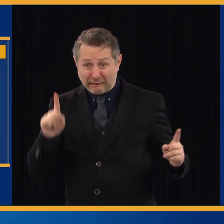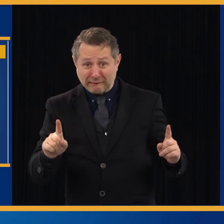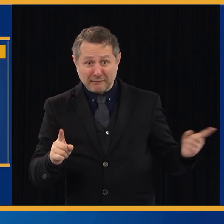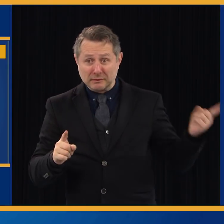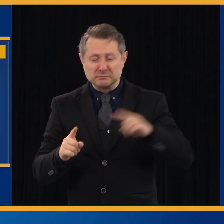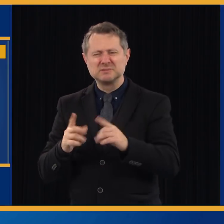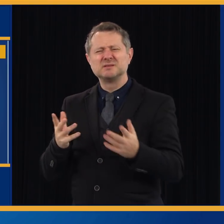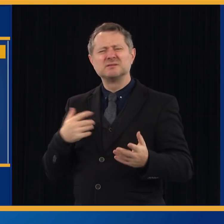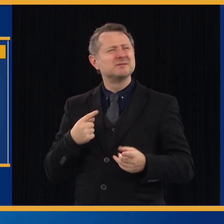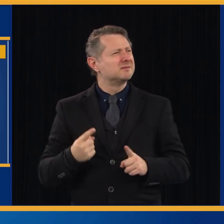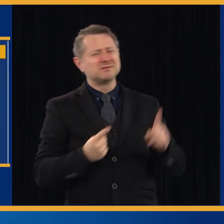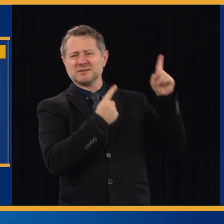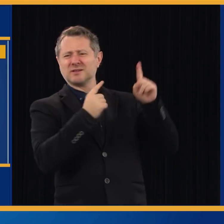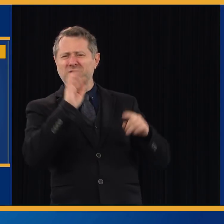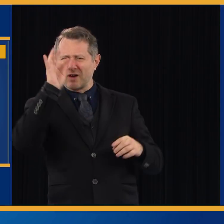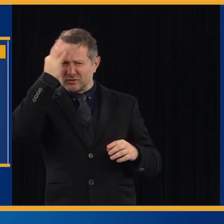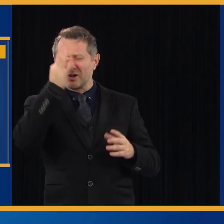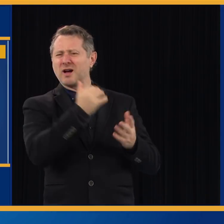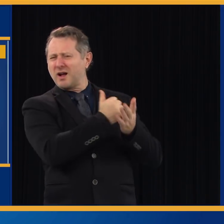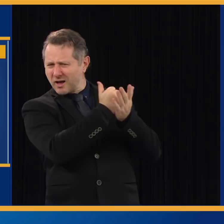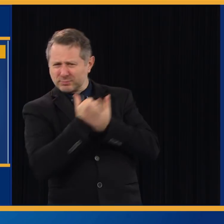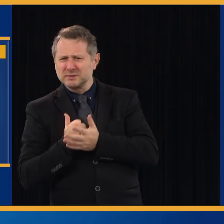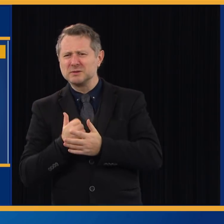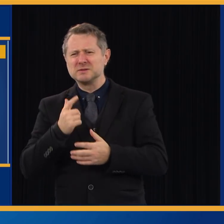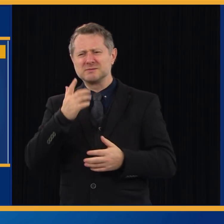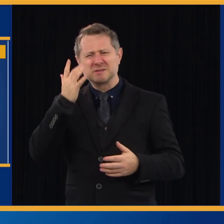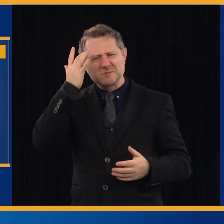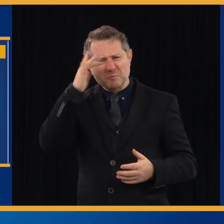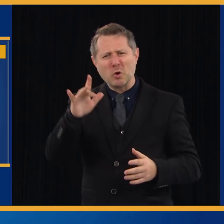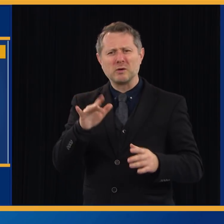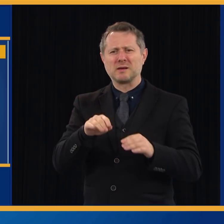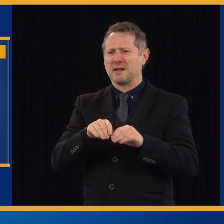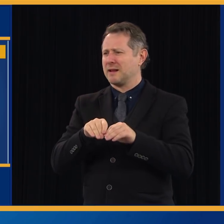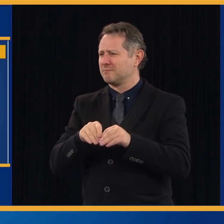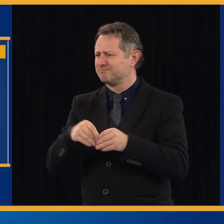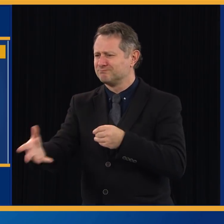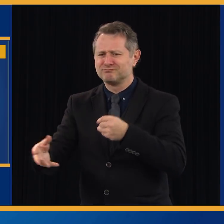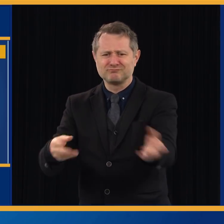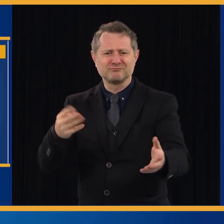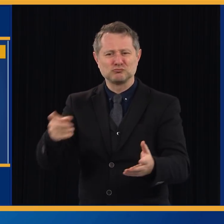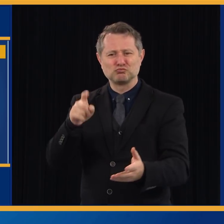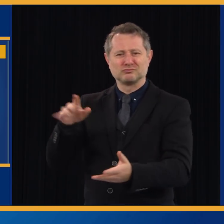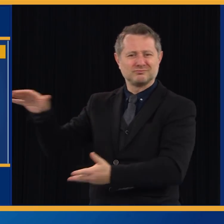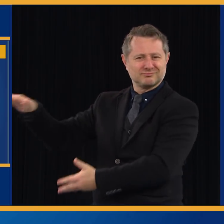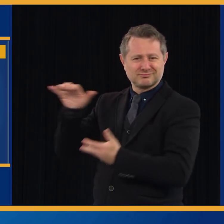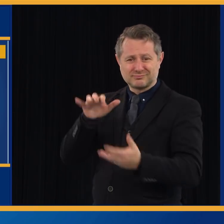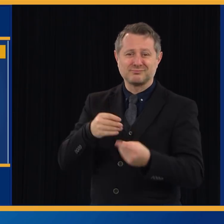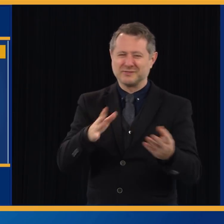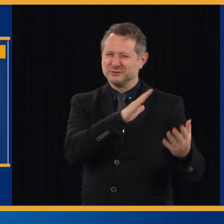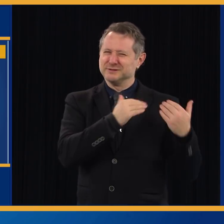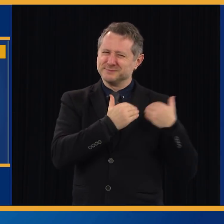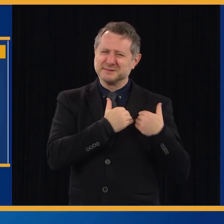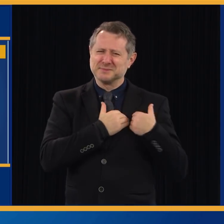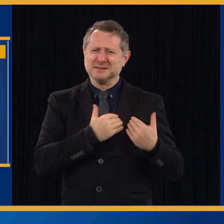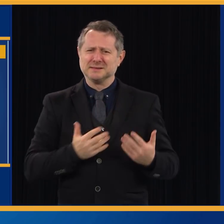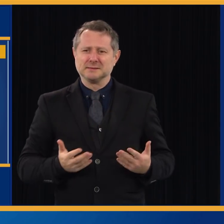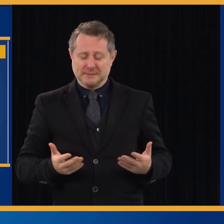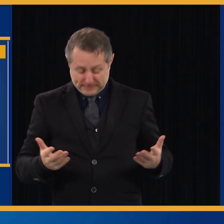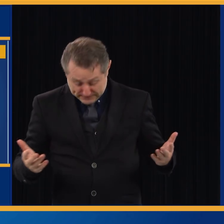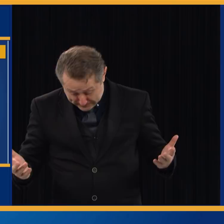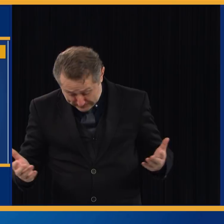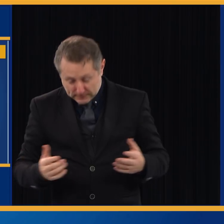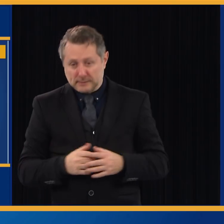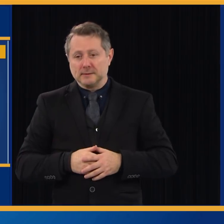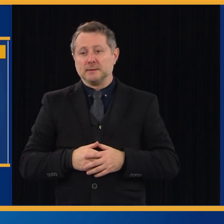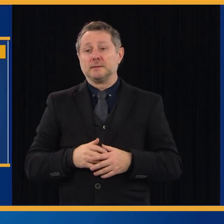the intelligent distribution of responsibility on testing. So the federal government's